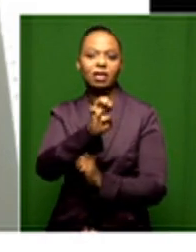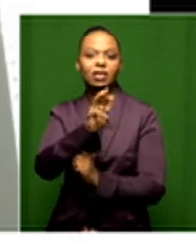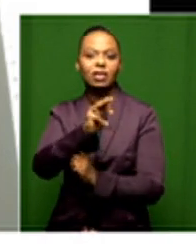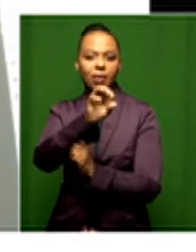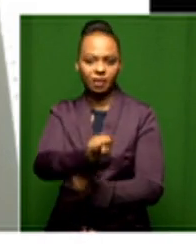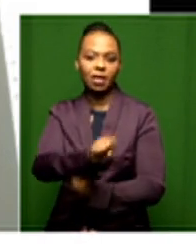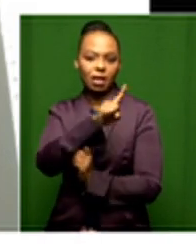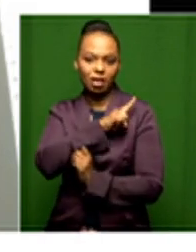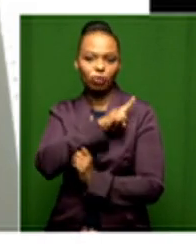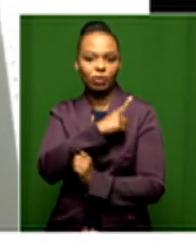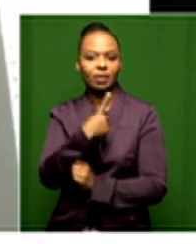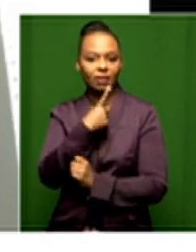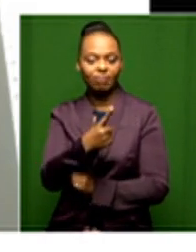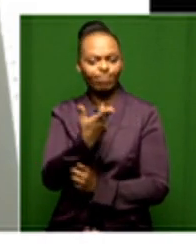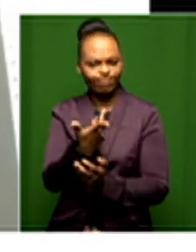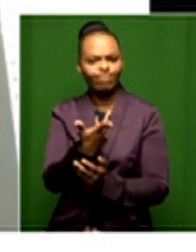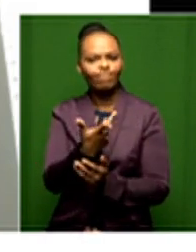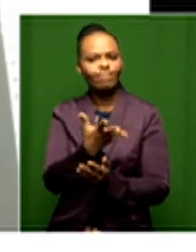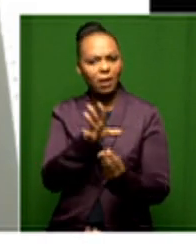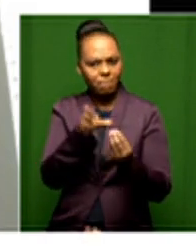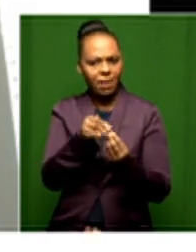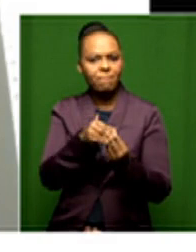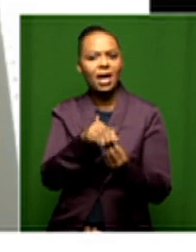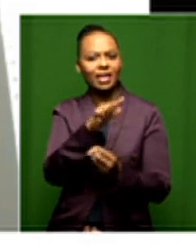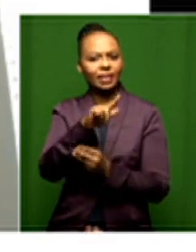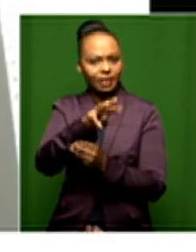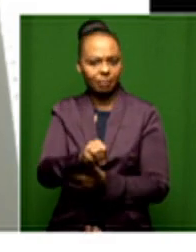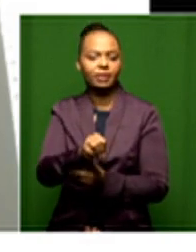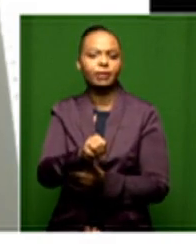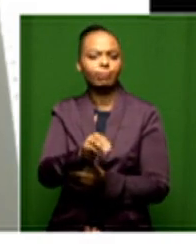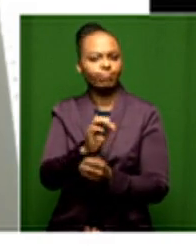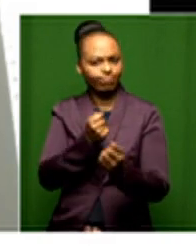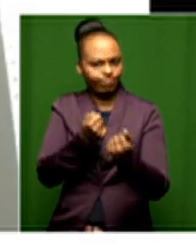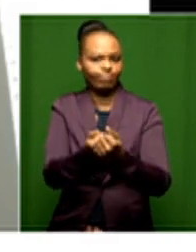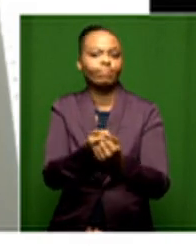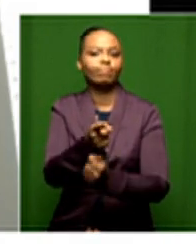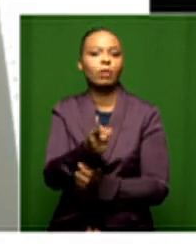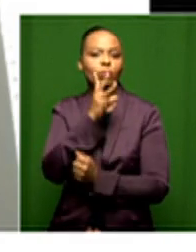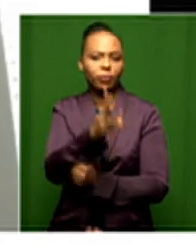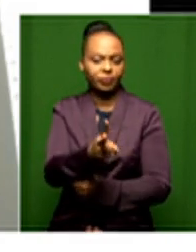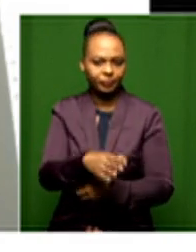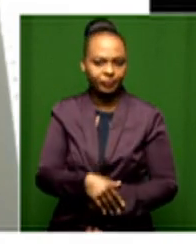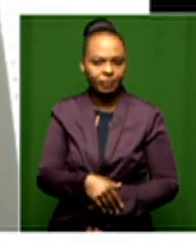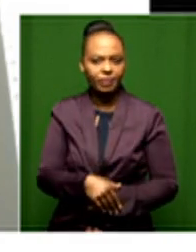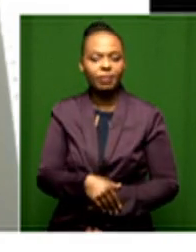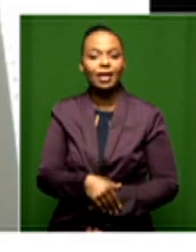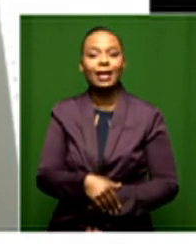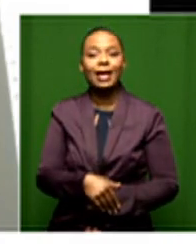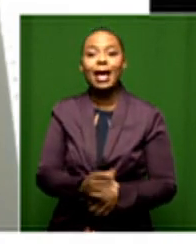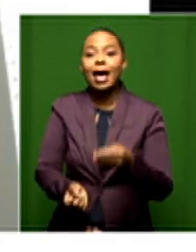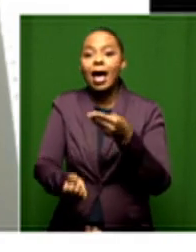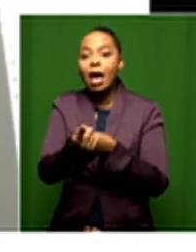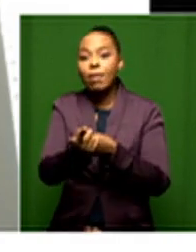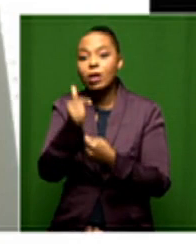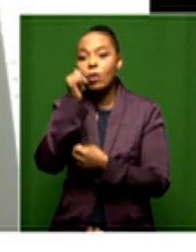us covering government employees' medical scheme. And then in terms of the second part of your question as to when that will